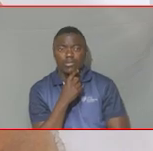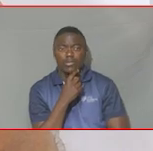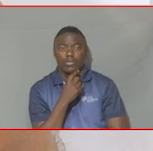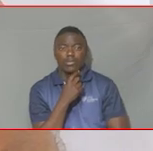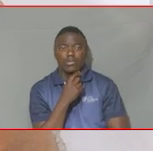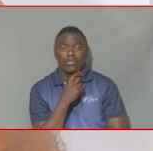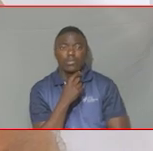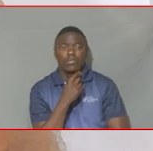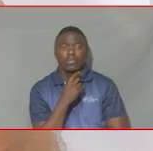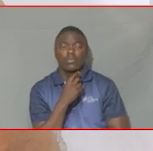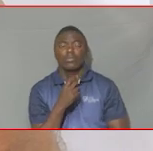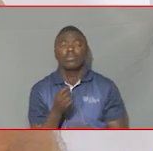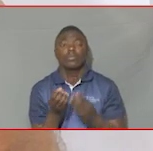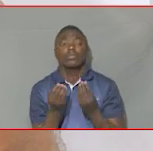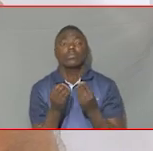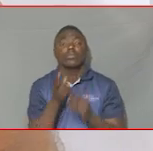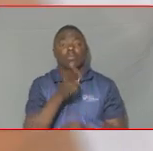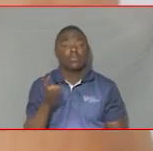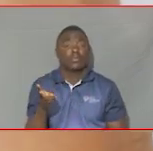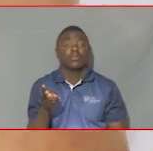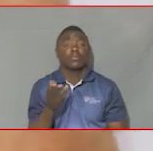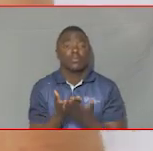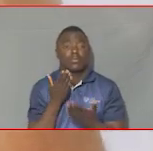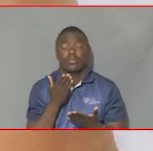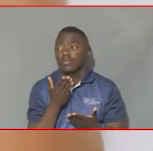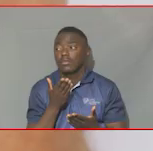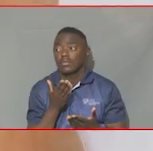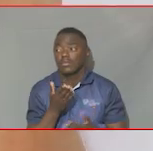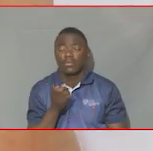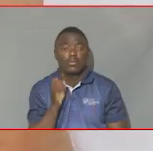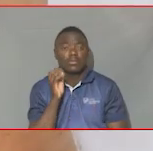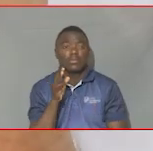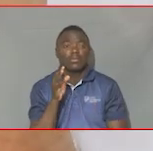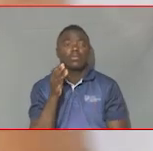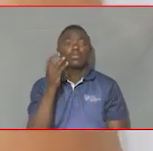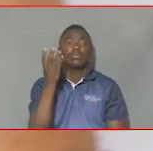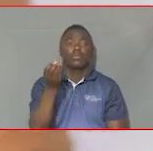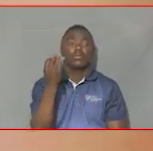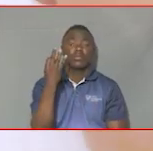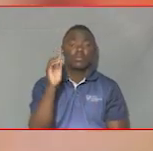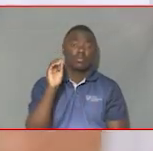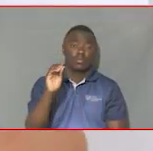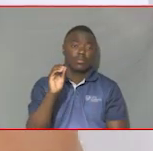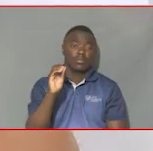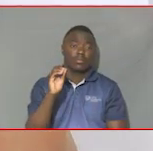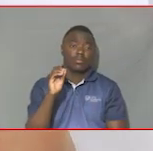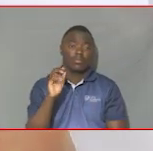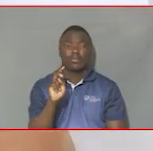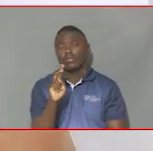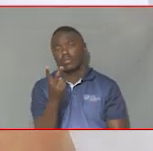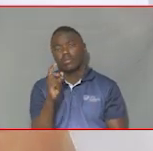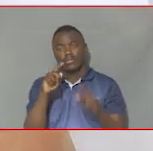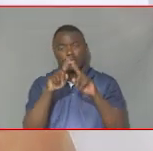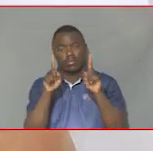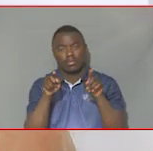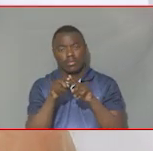the numbers may be used repeatedly. So if I put 3 there, how many can I put in the second block?